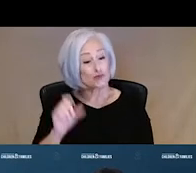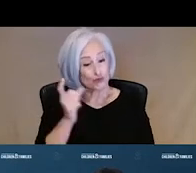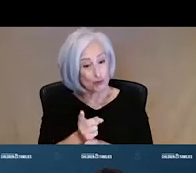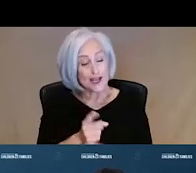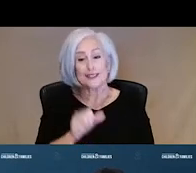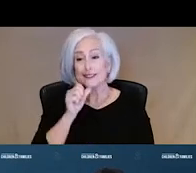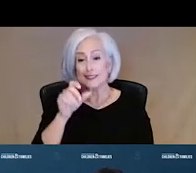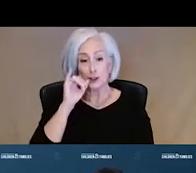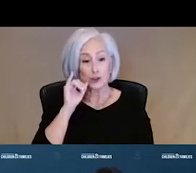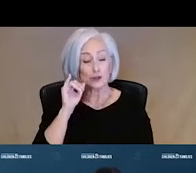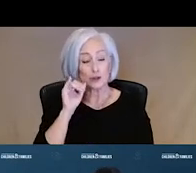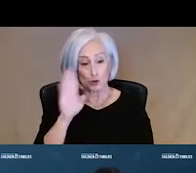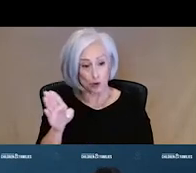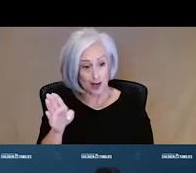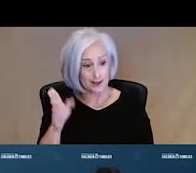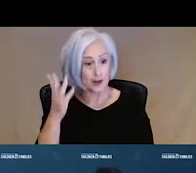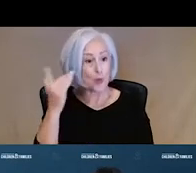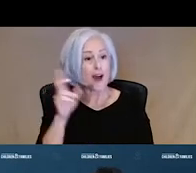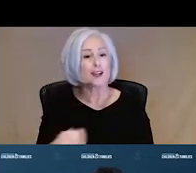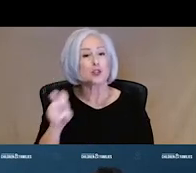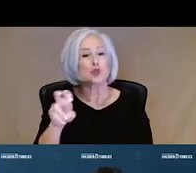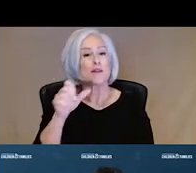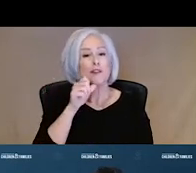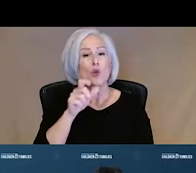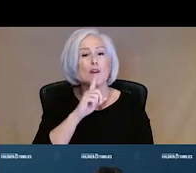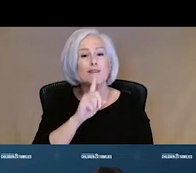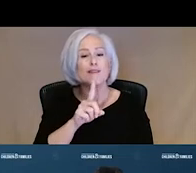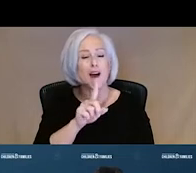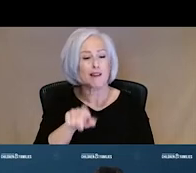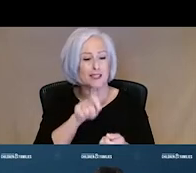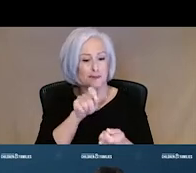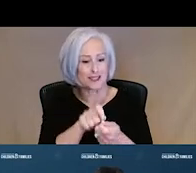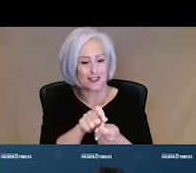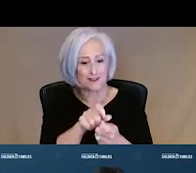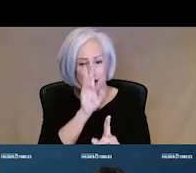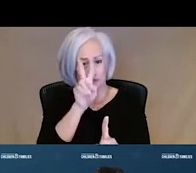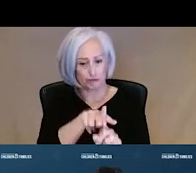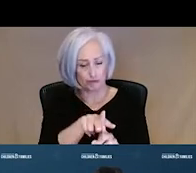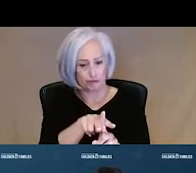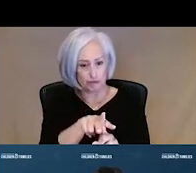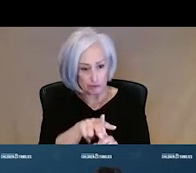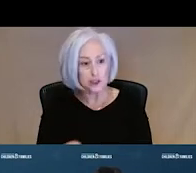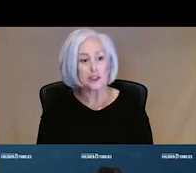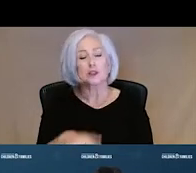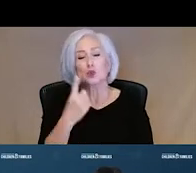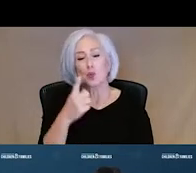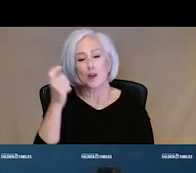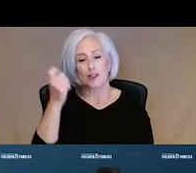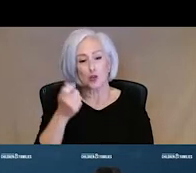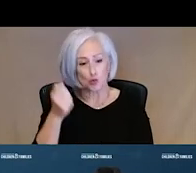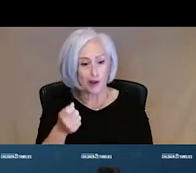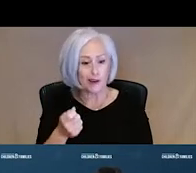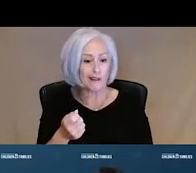is traveling for reasons that are non-specific to any one grant. For example, traveling to pick up mail or make a deposit to the